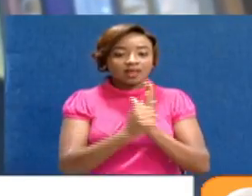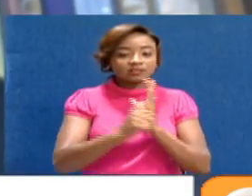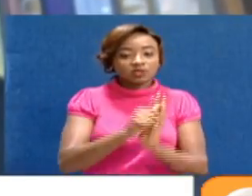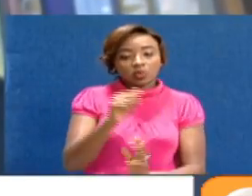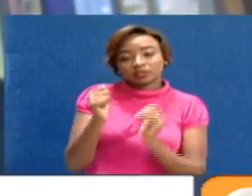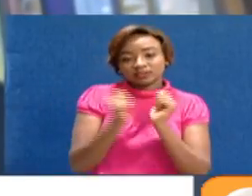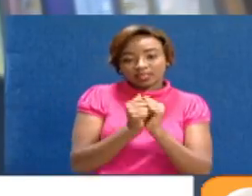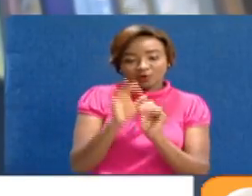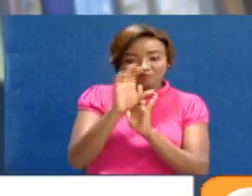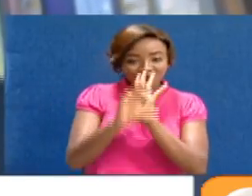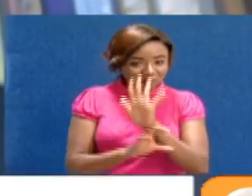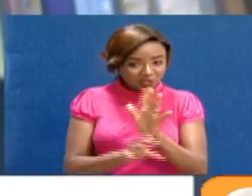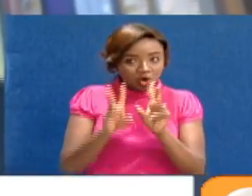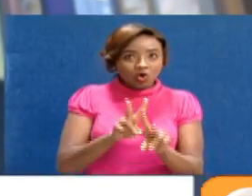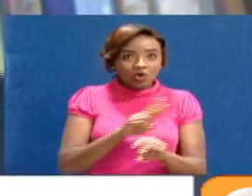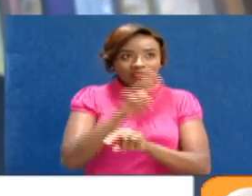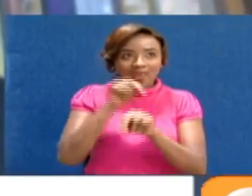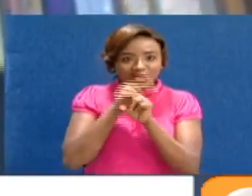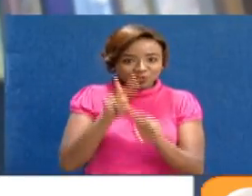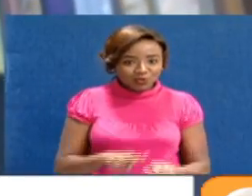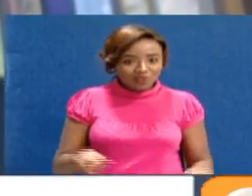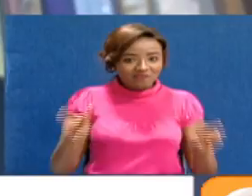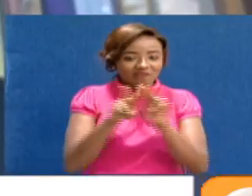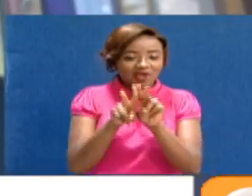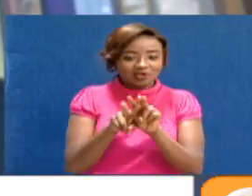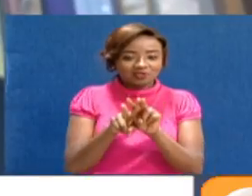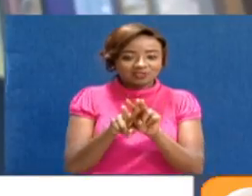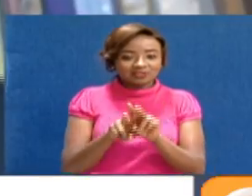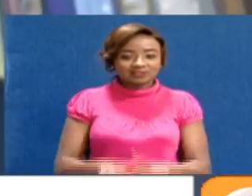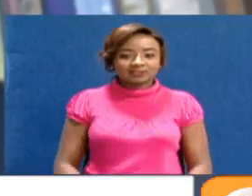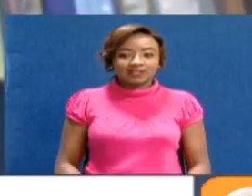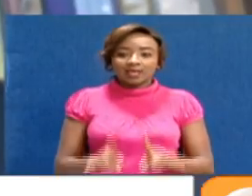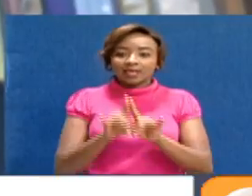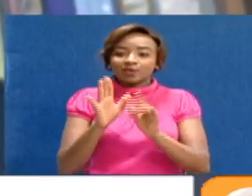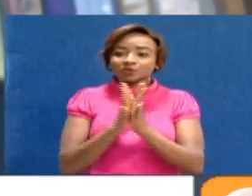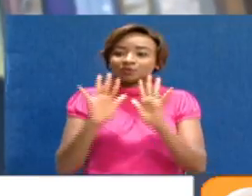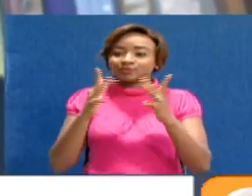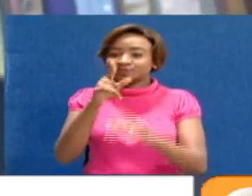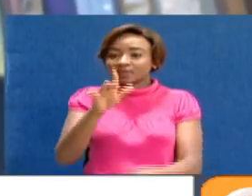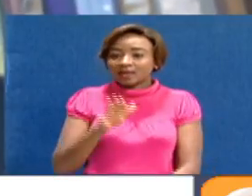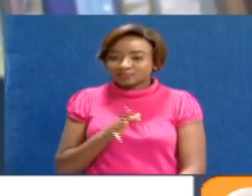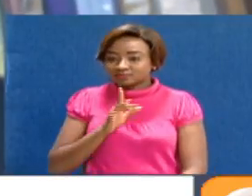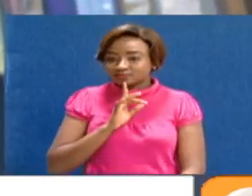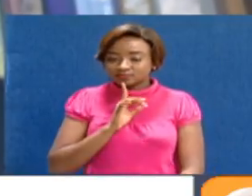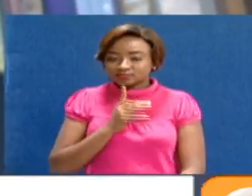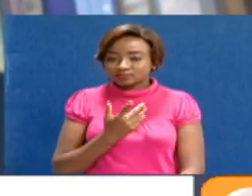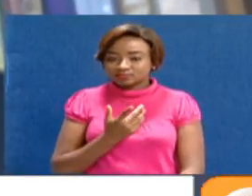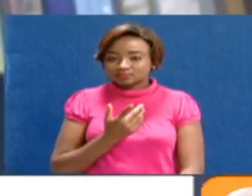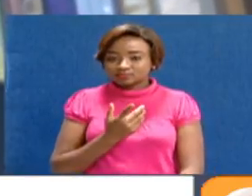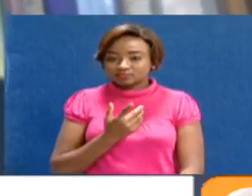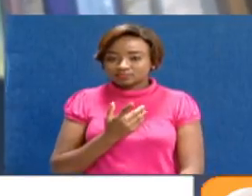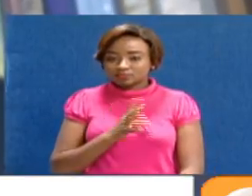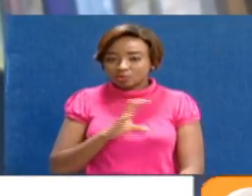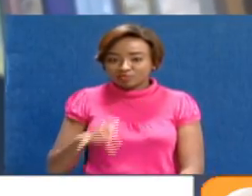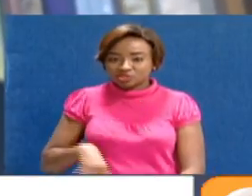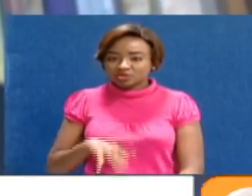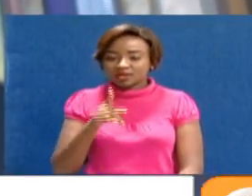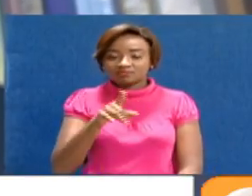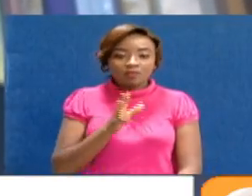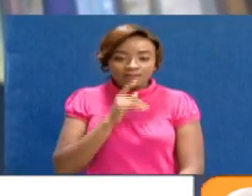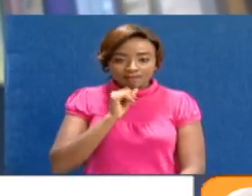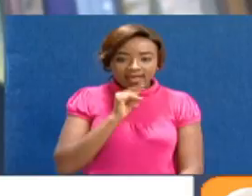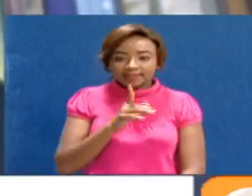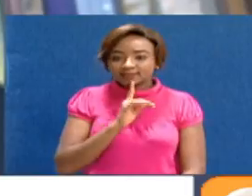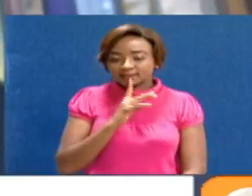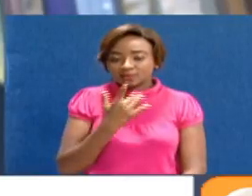Constitution on the national values. And I'm happy with what Commissioner Gachoka has talked about, just about even instilling, ethics